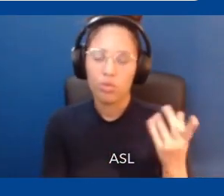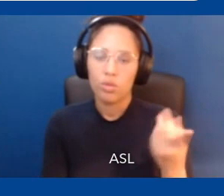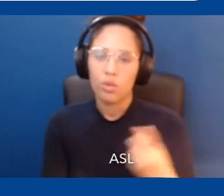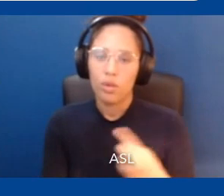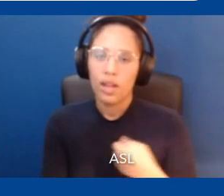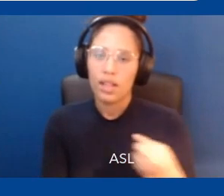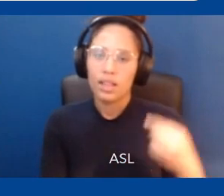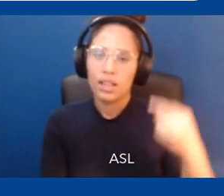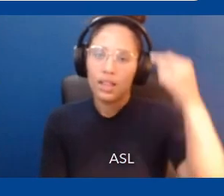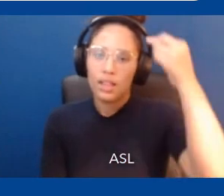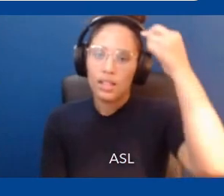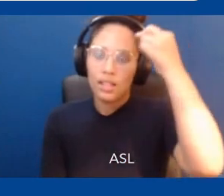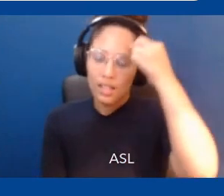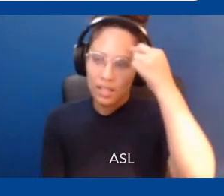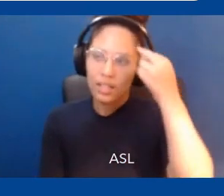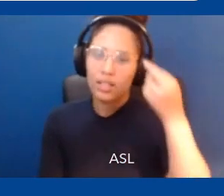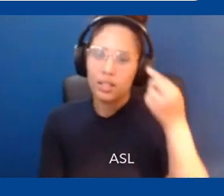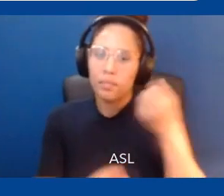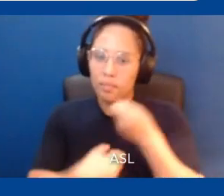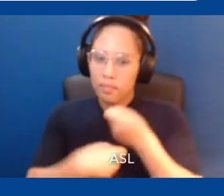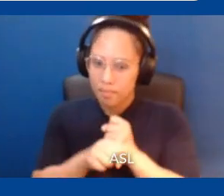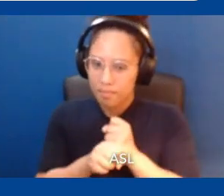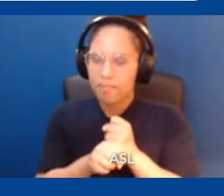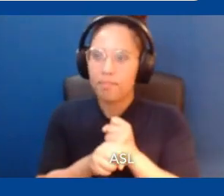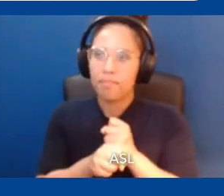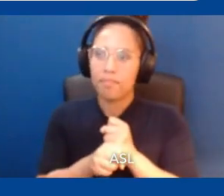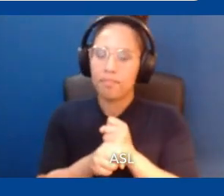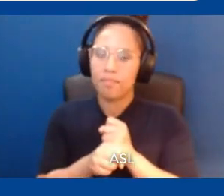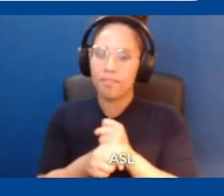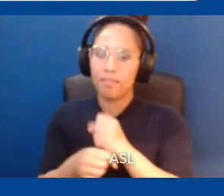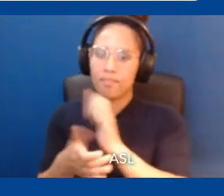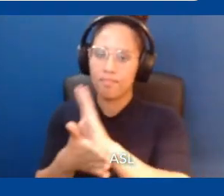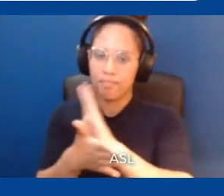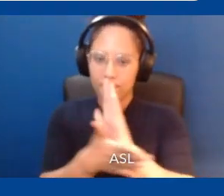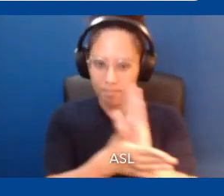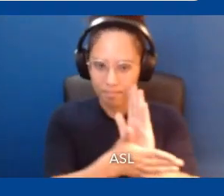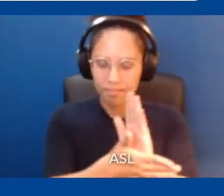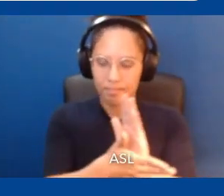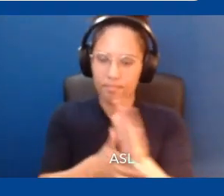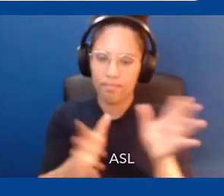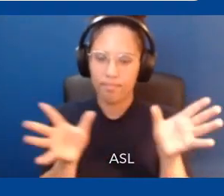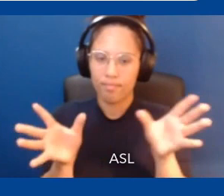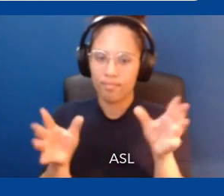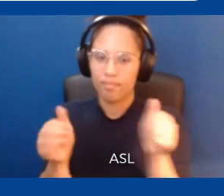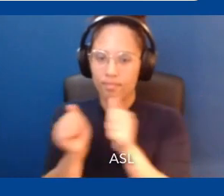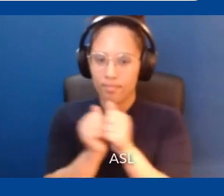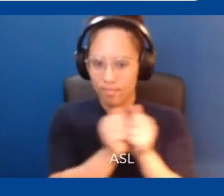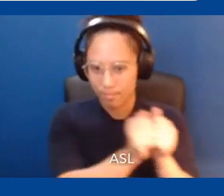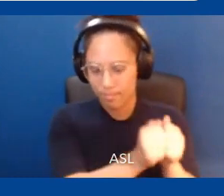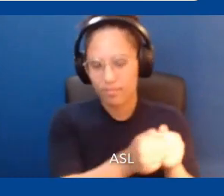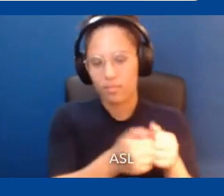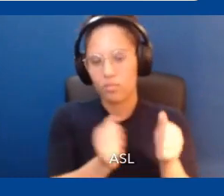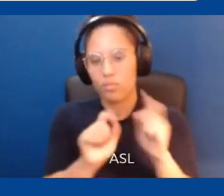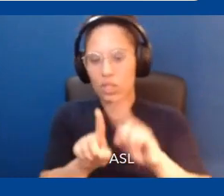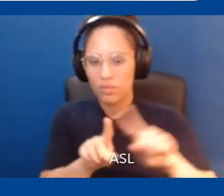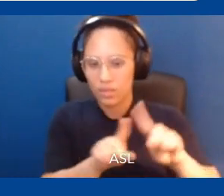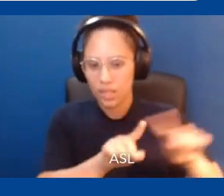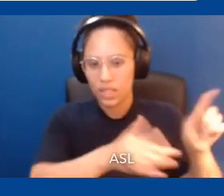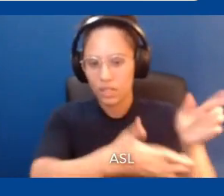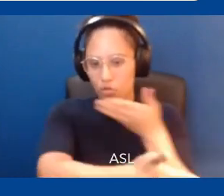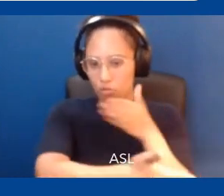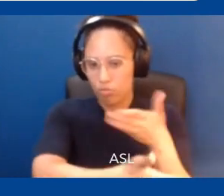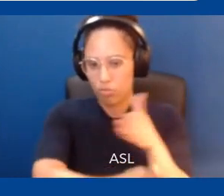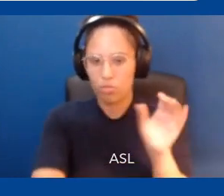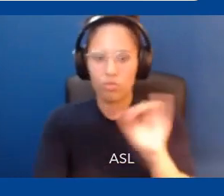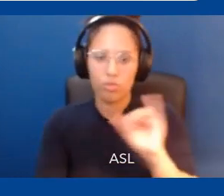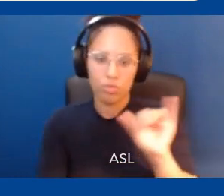a compilation, it's kind of like anthology or CDs of music, because that's